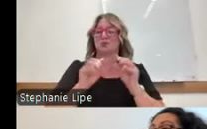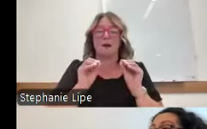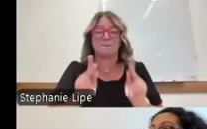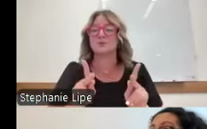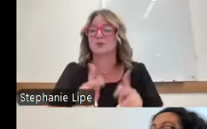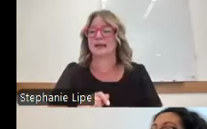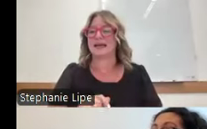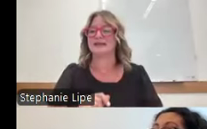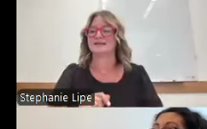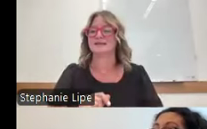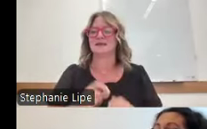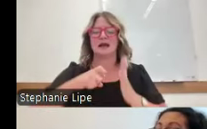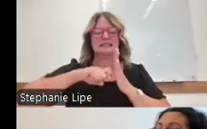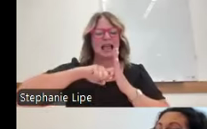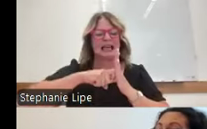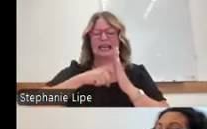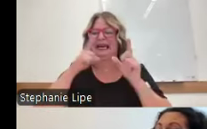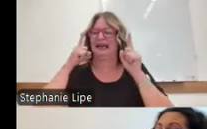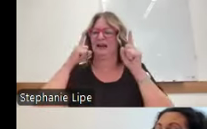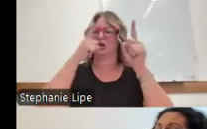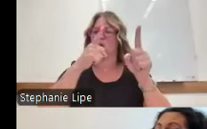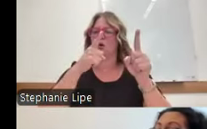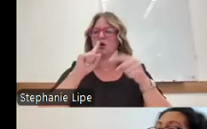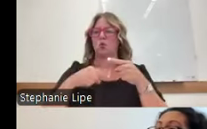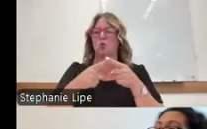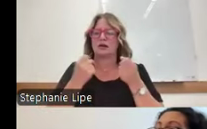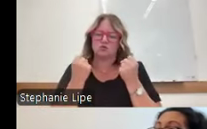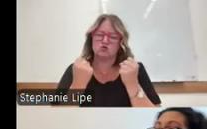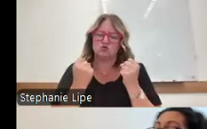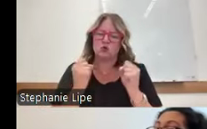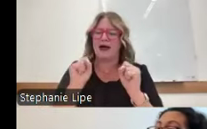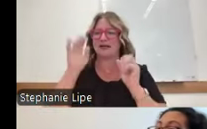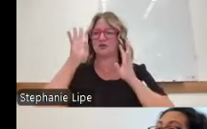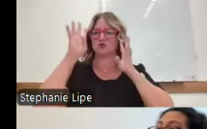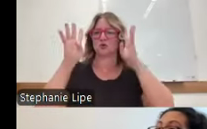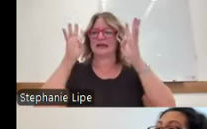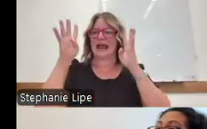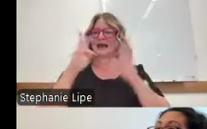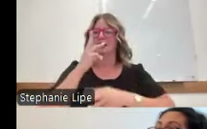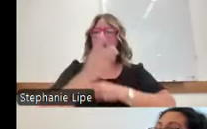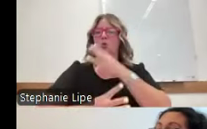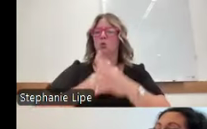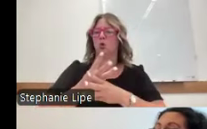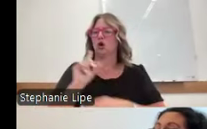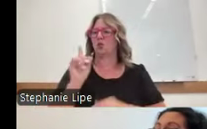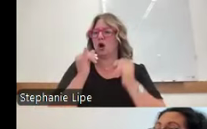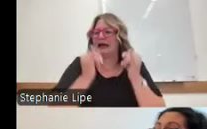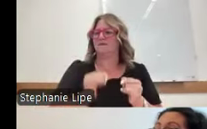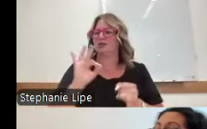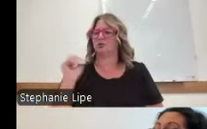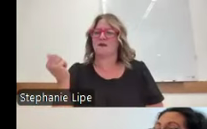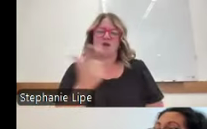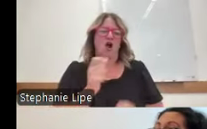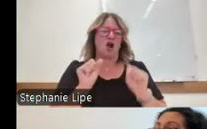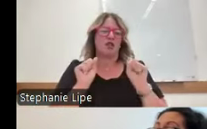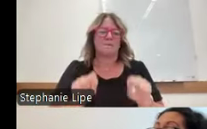enjoy equal access to any opportunity in the workplace. The key goal is to really strategize ways